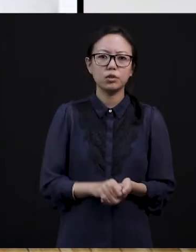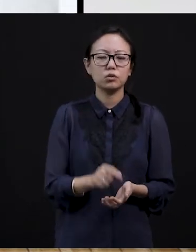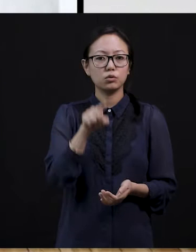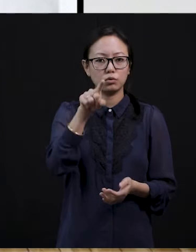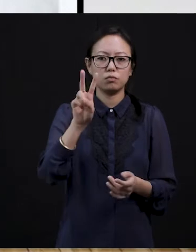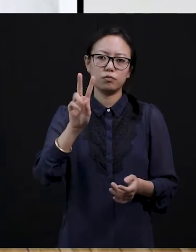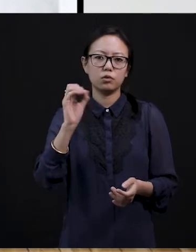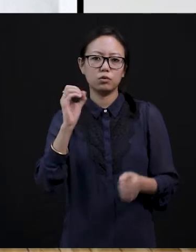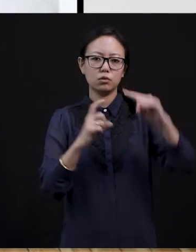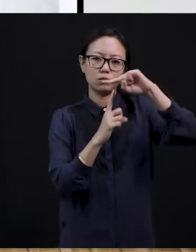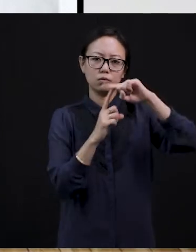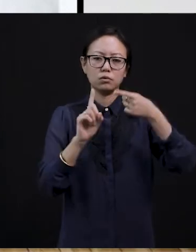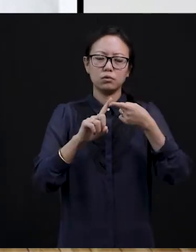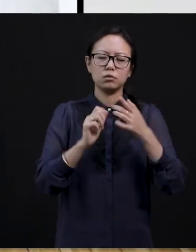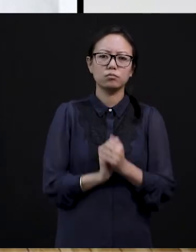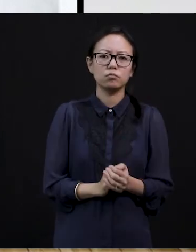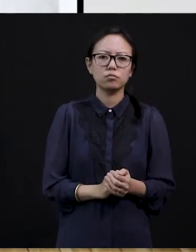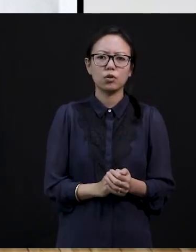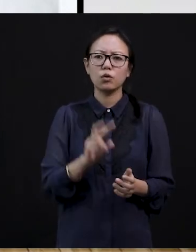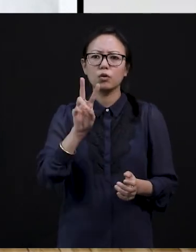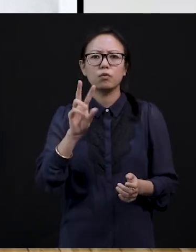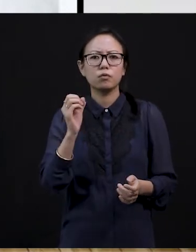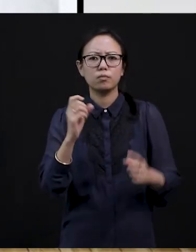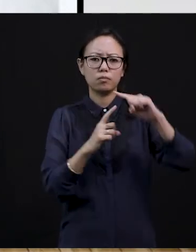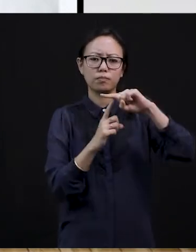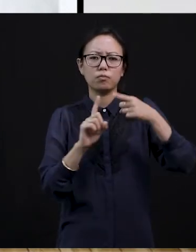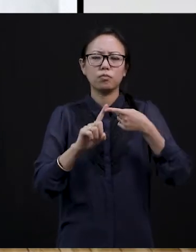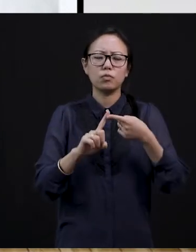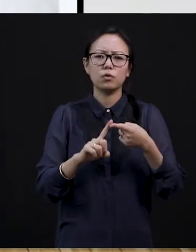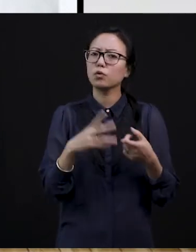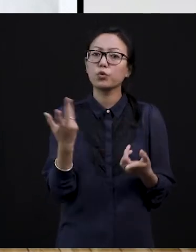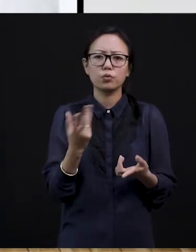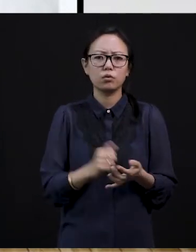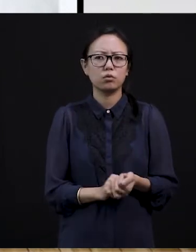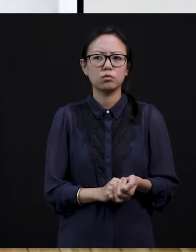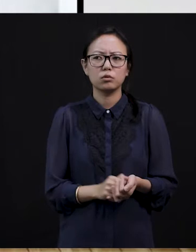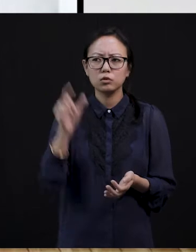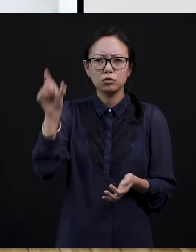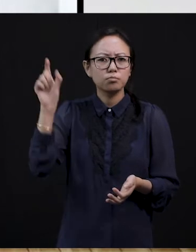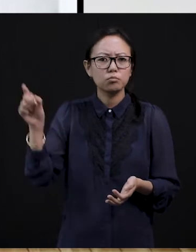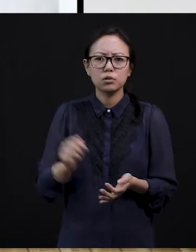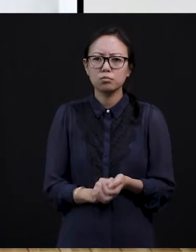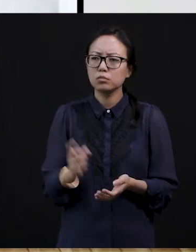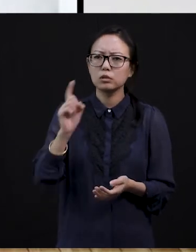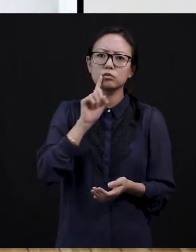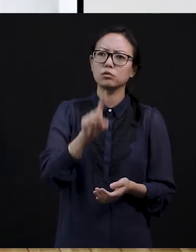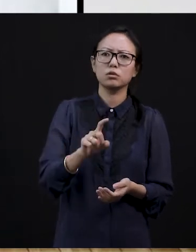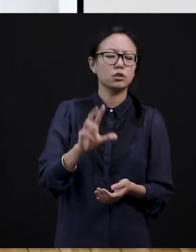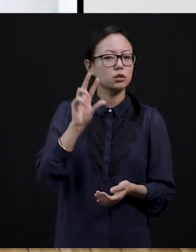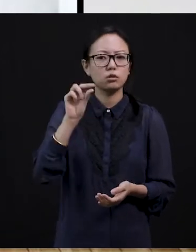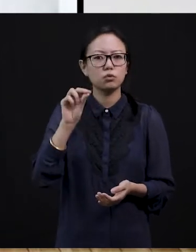reason, not because somebody is telling you. There is a media who's telling you to vote here, or there is a money which is coming